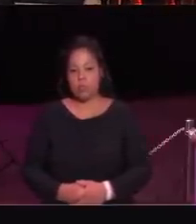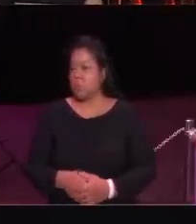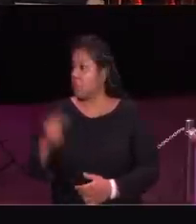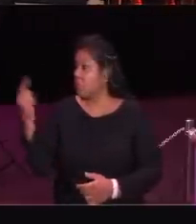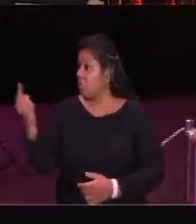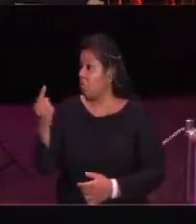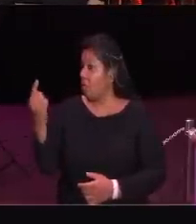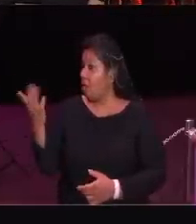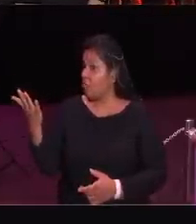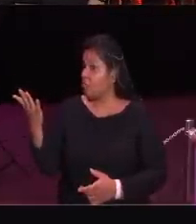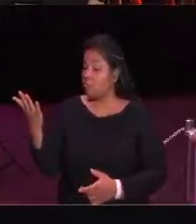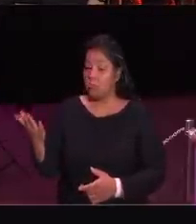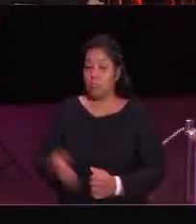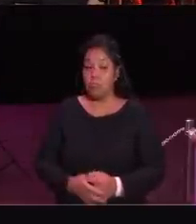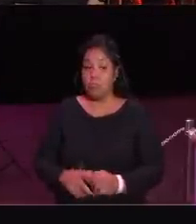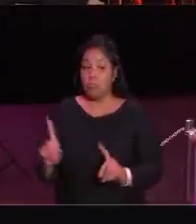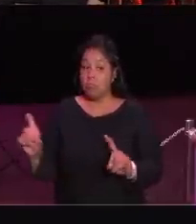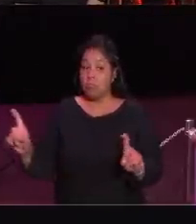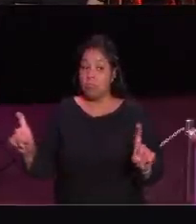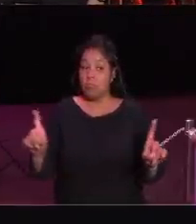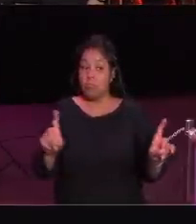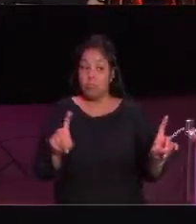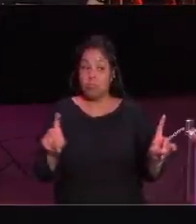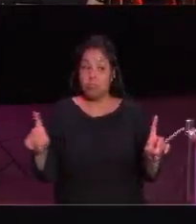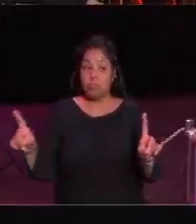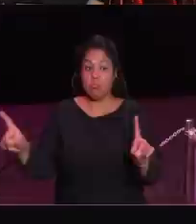Somebody else, alguien más.